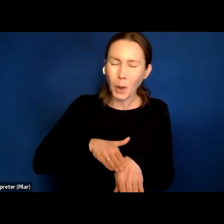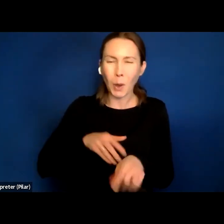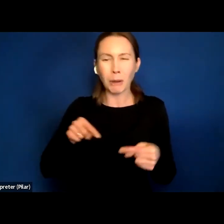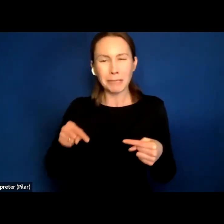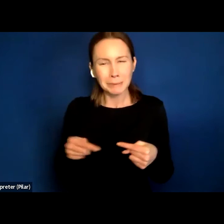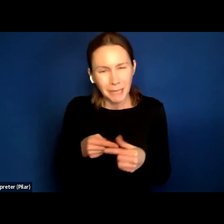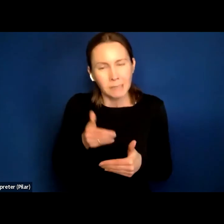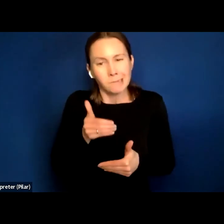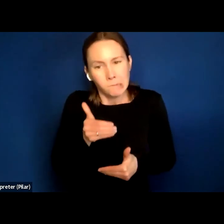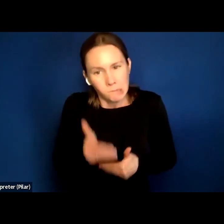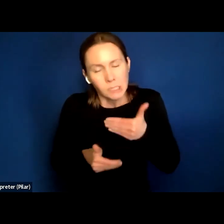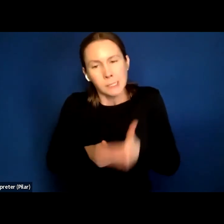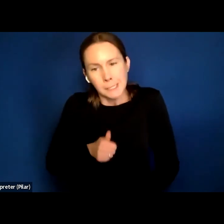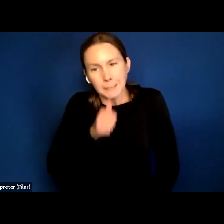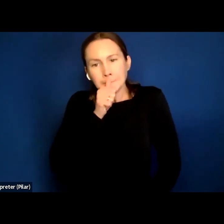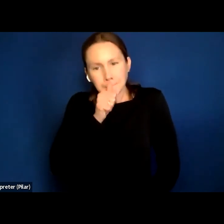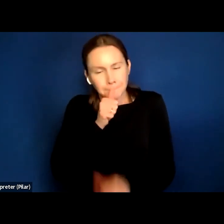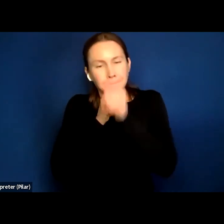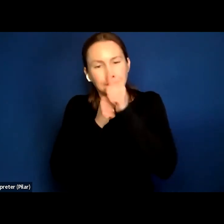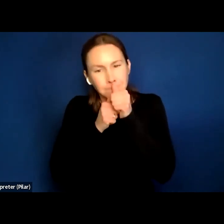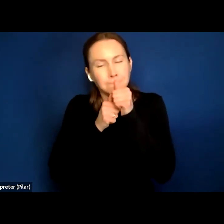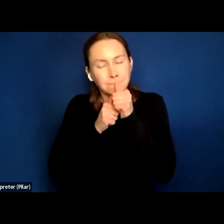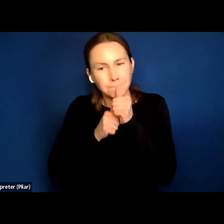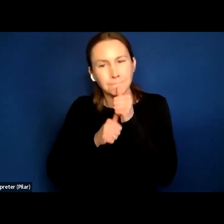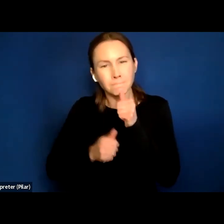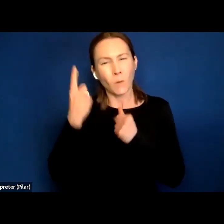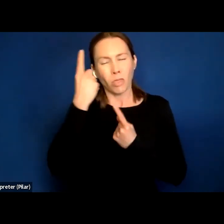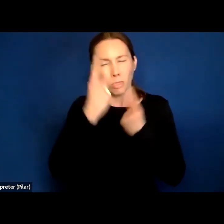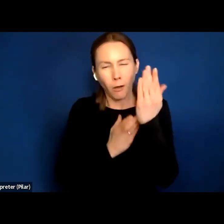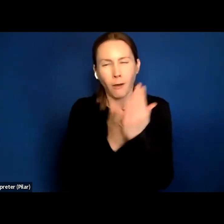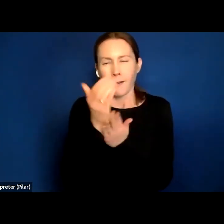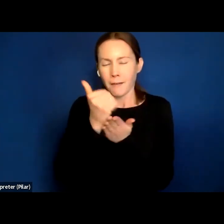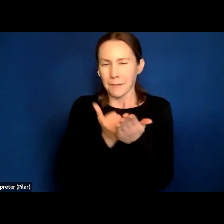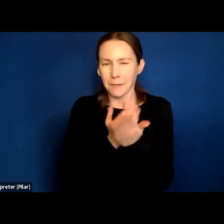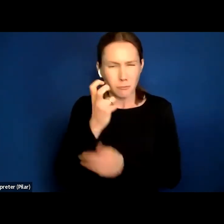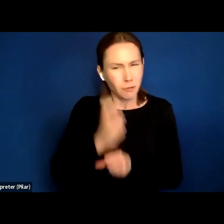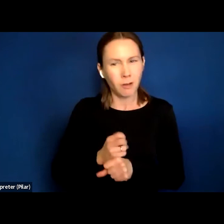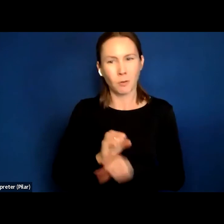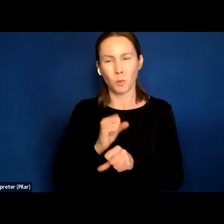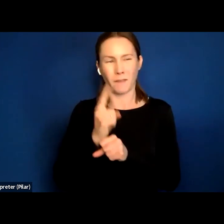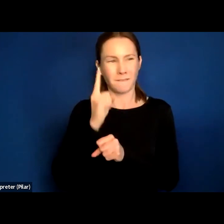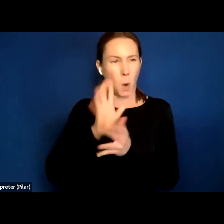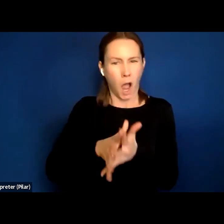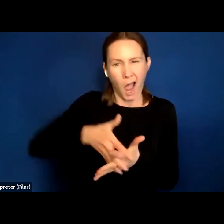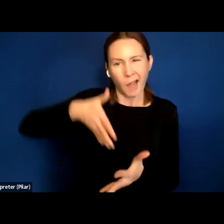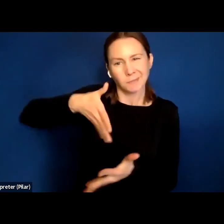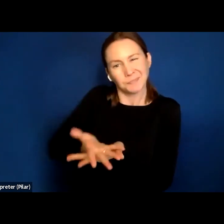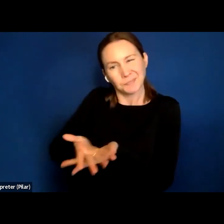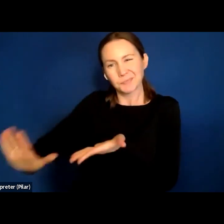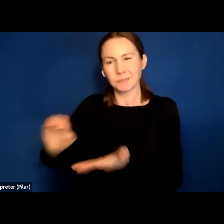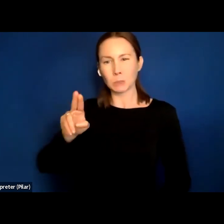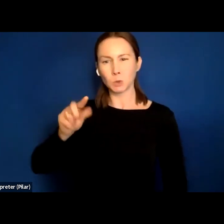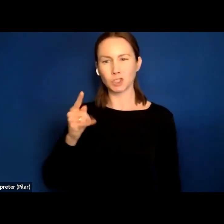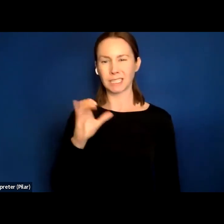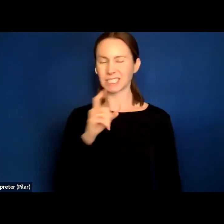the diligent and thoughtful hard work to then root out the legacy of eugenics that had permeated every facet of